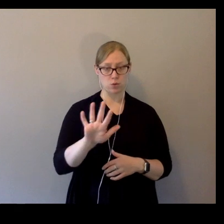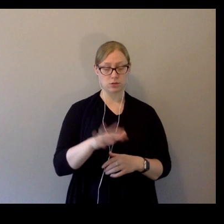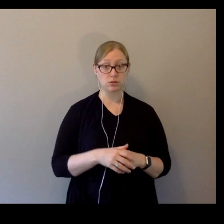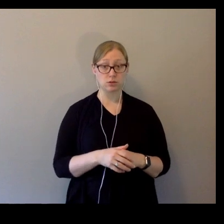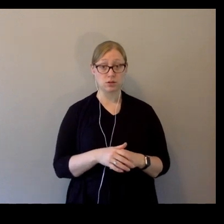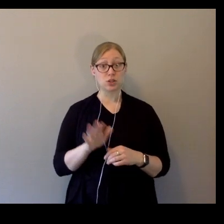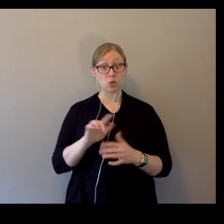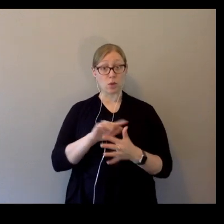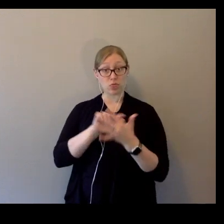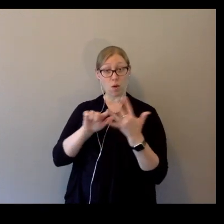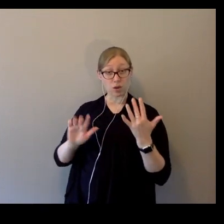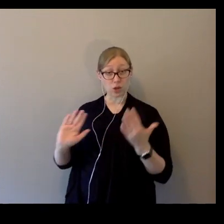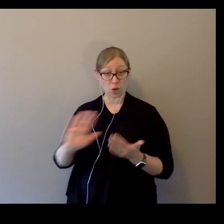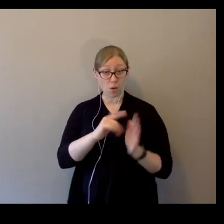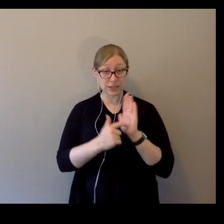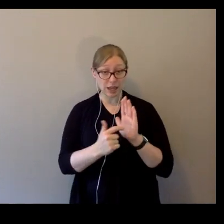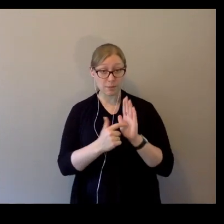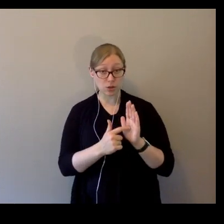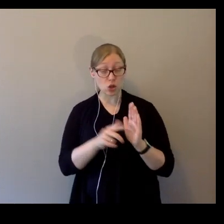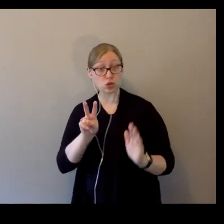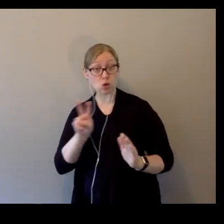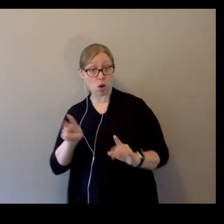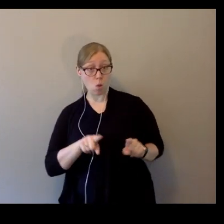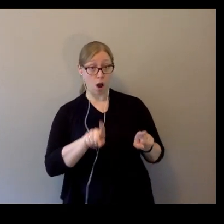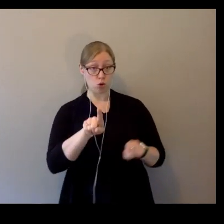to look back at these when you